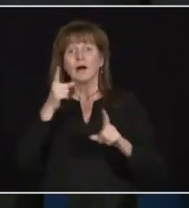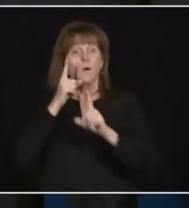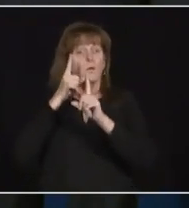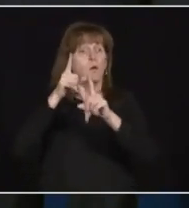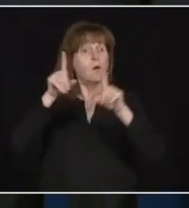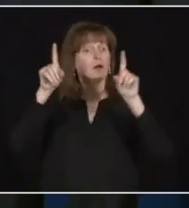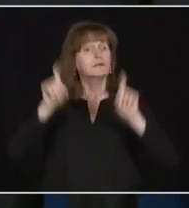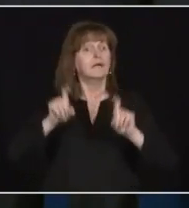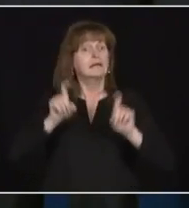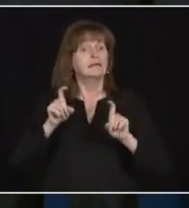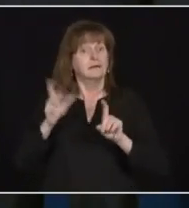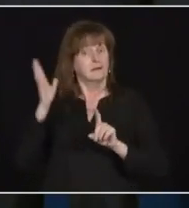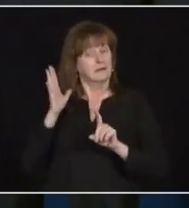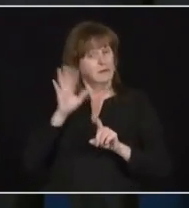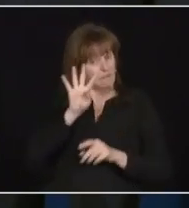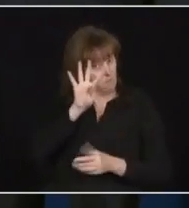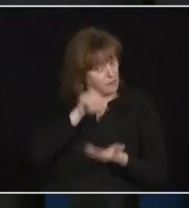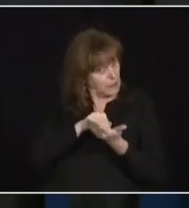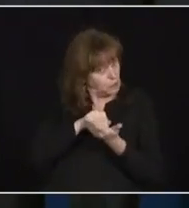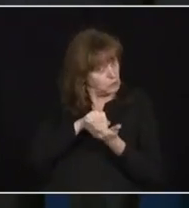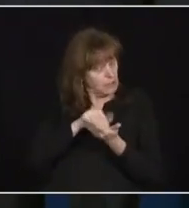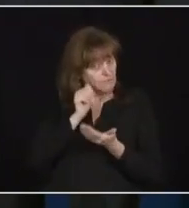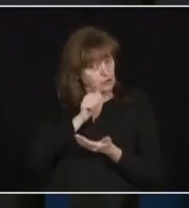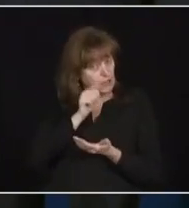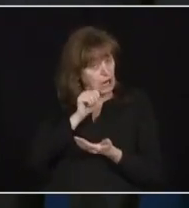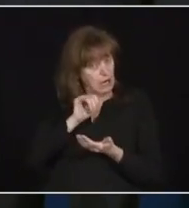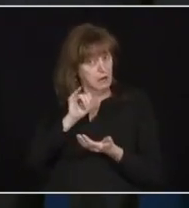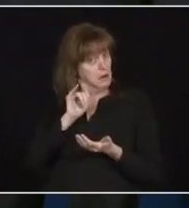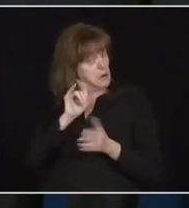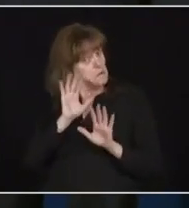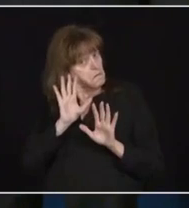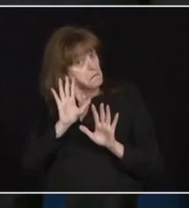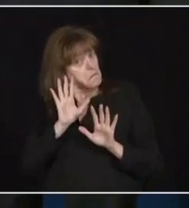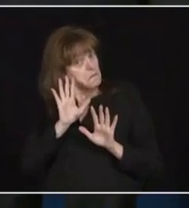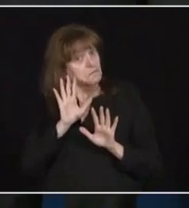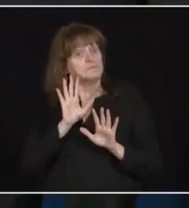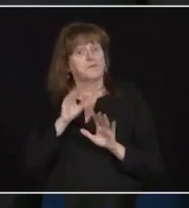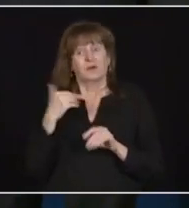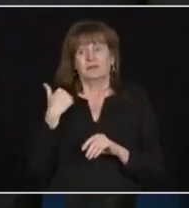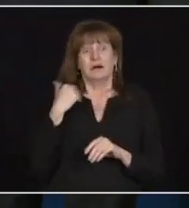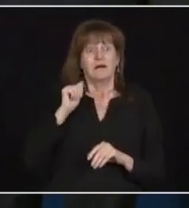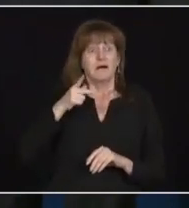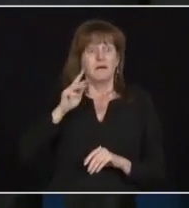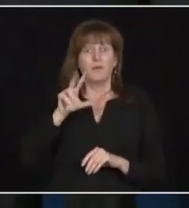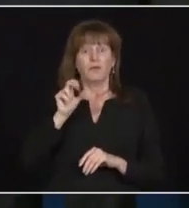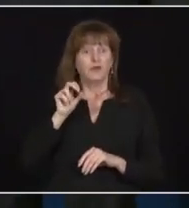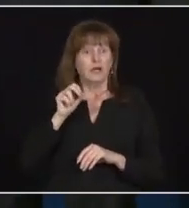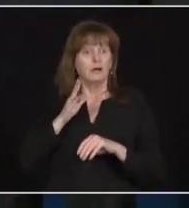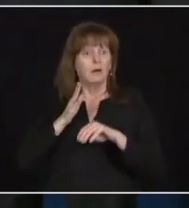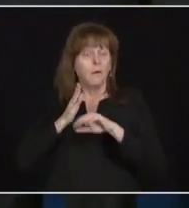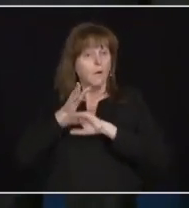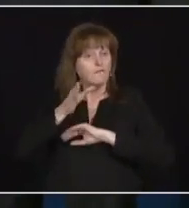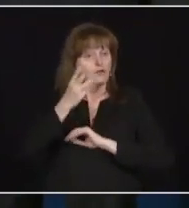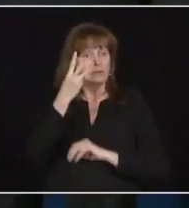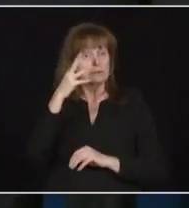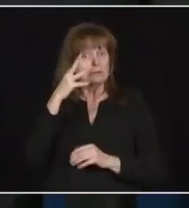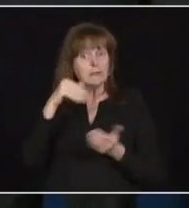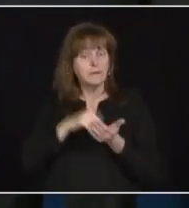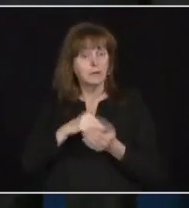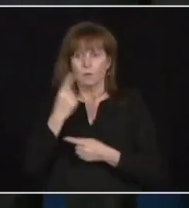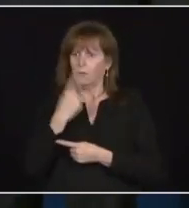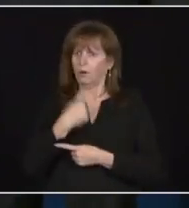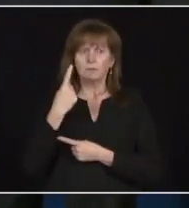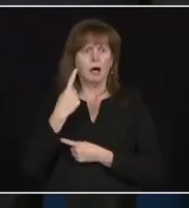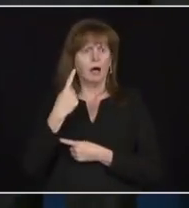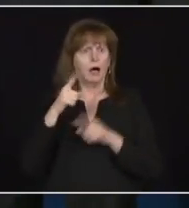conducted per day. On Thursday, April 30th, we reached well over 16,000 tests in a day, nearly a week ahead